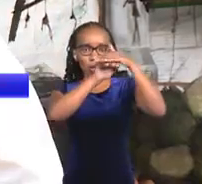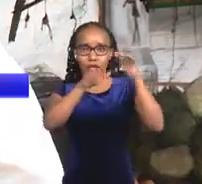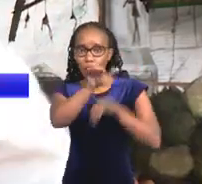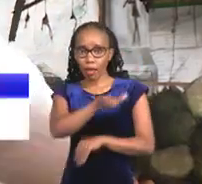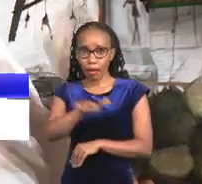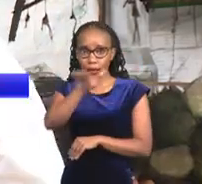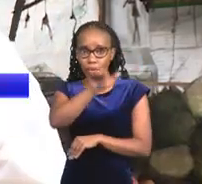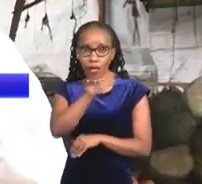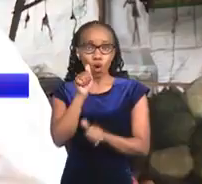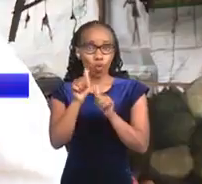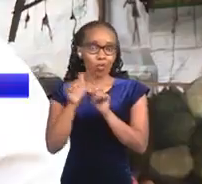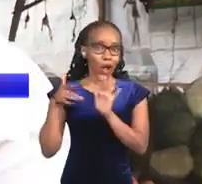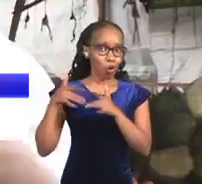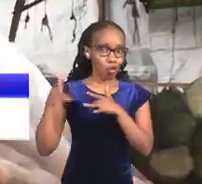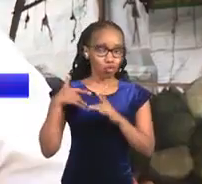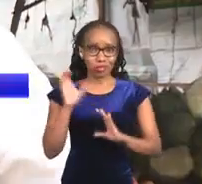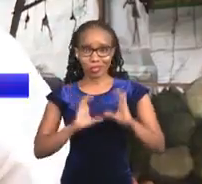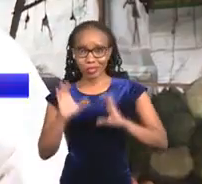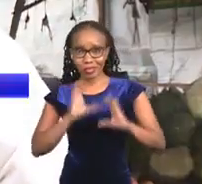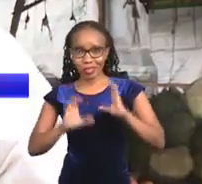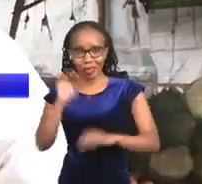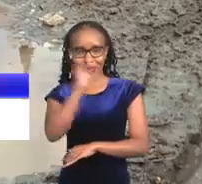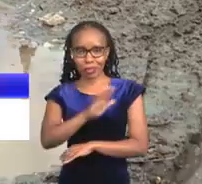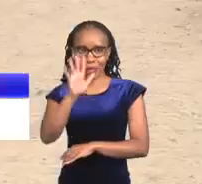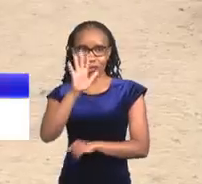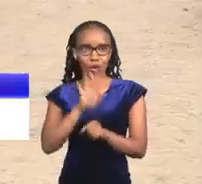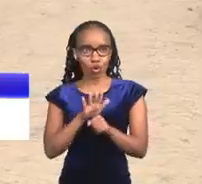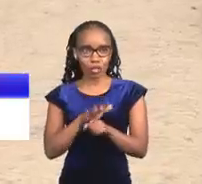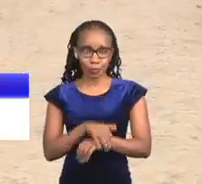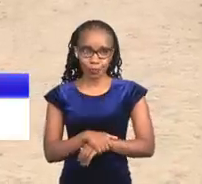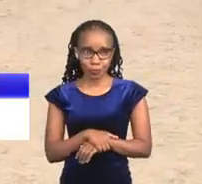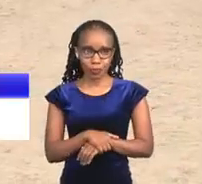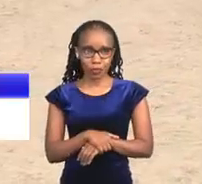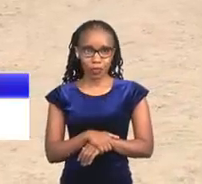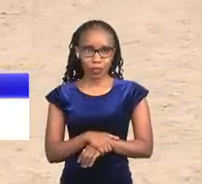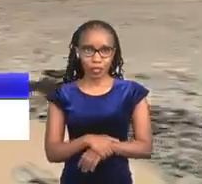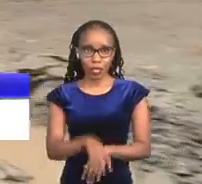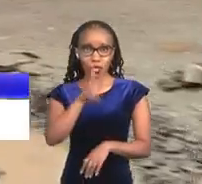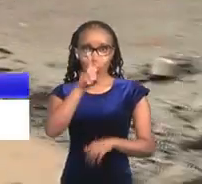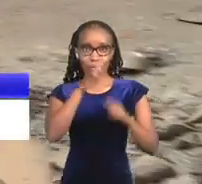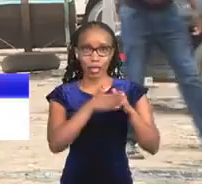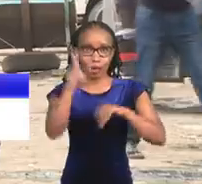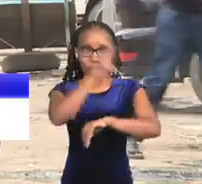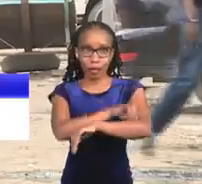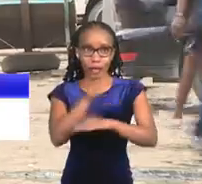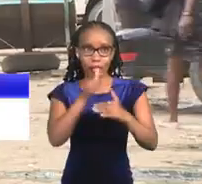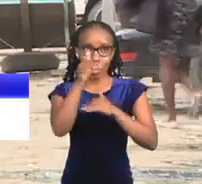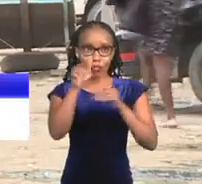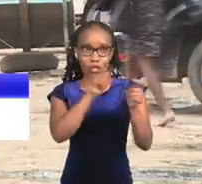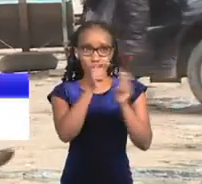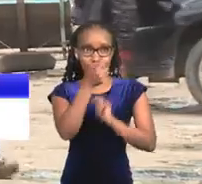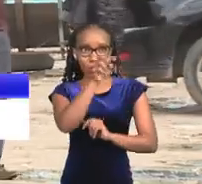residence, which, according to the residents, it was expensive. Exactly 29 days after Switch